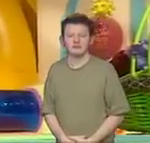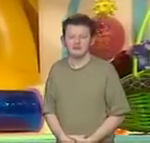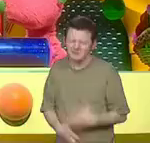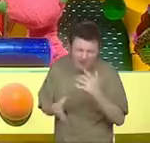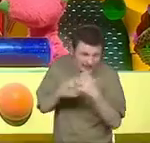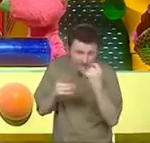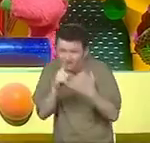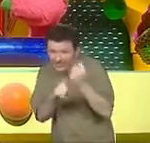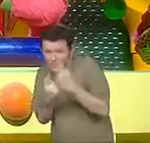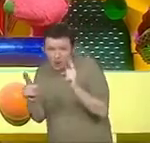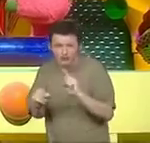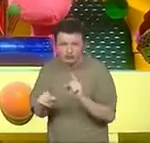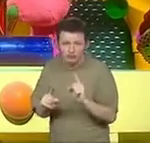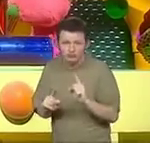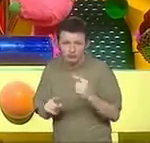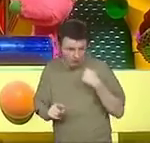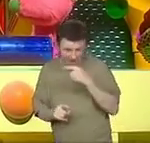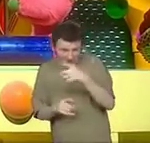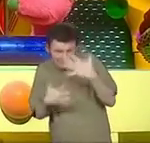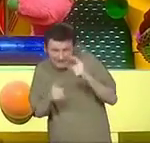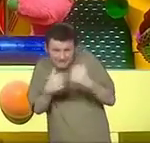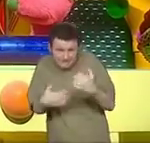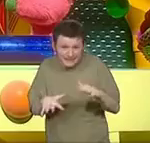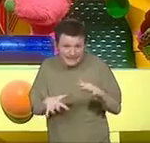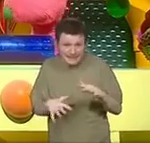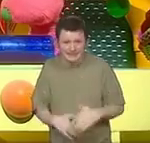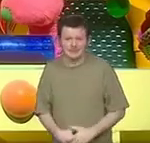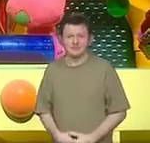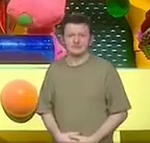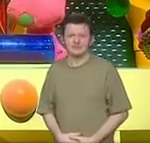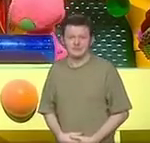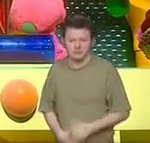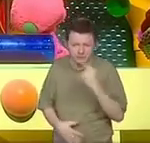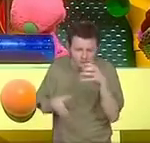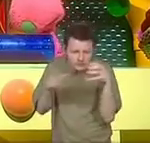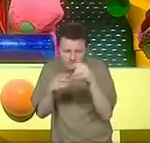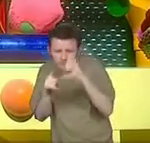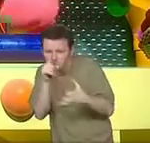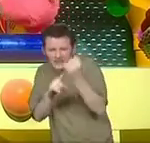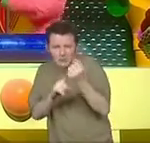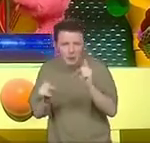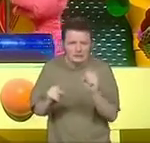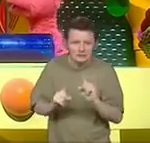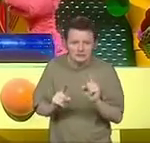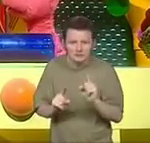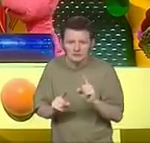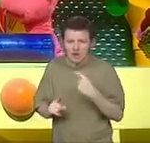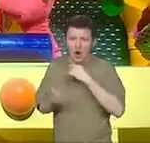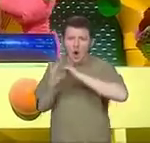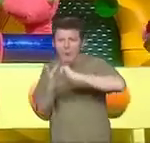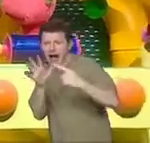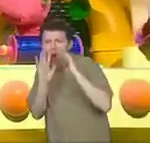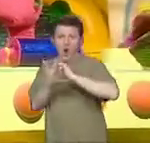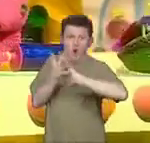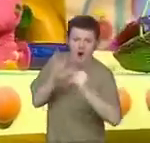things out, don't they? Yeah, they do. Mm. I wonder, how did Tiddly Peeps find things out? Hubba, hubba, hubba. Oh, Groove! Hubba,